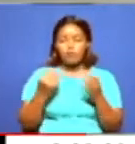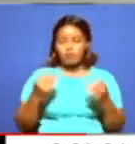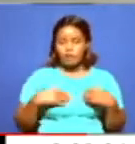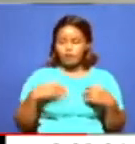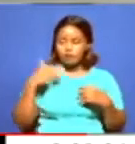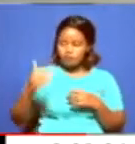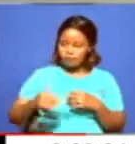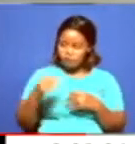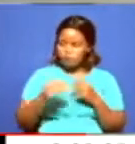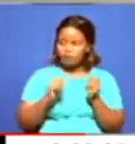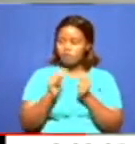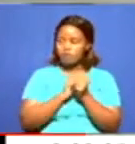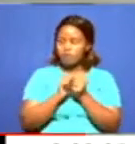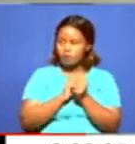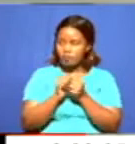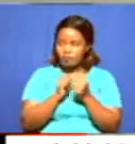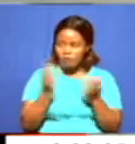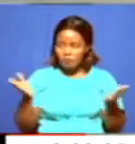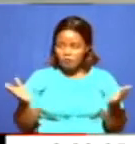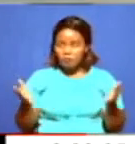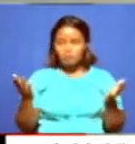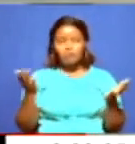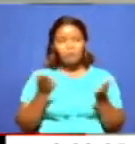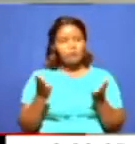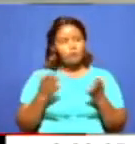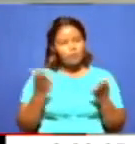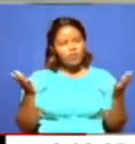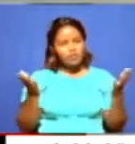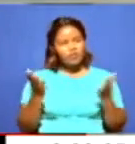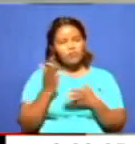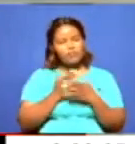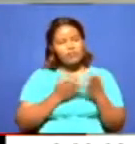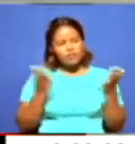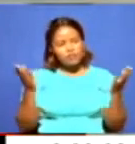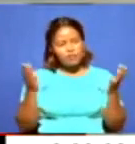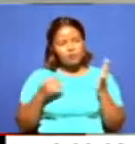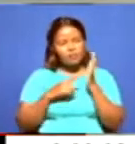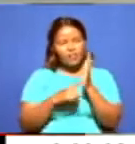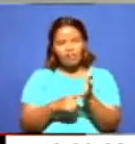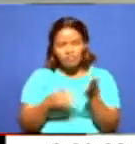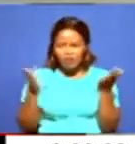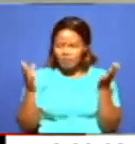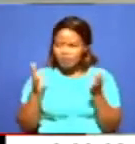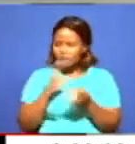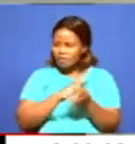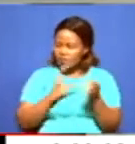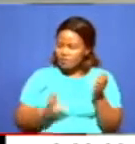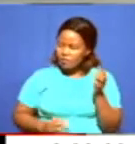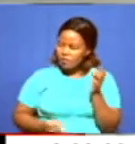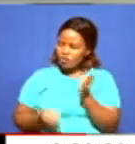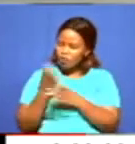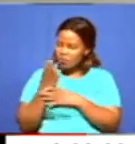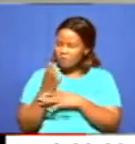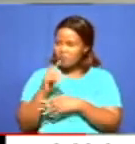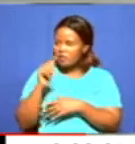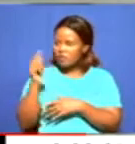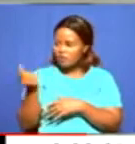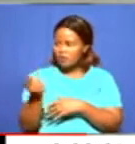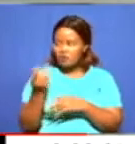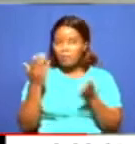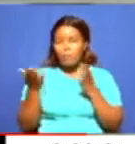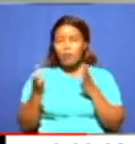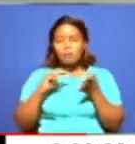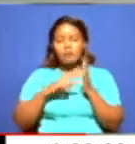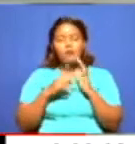Friday, where modernity, especially triggered by the arrival of Christianity in Kenya, may have dealt a big blow to the African traditions